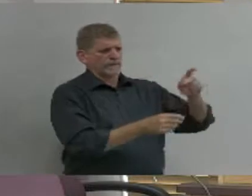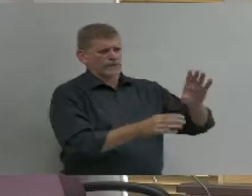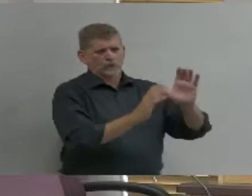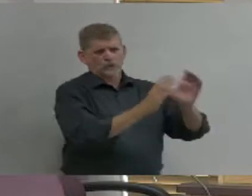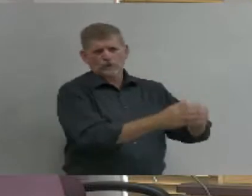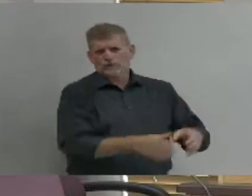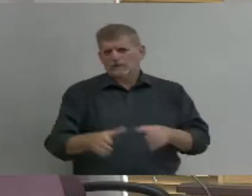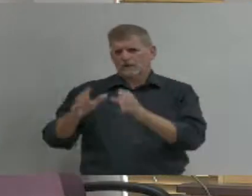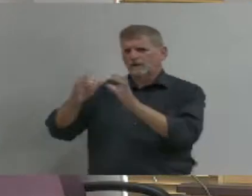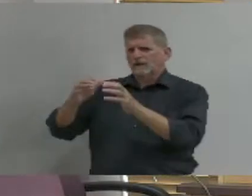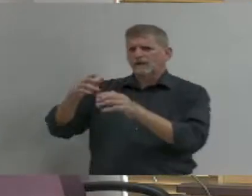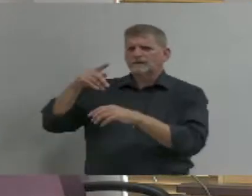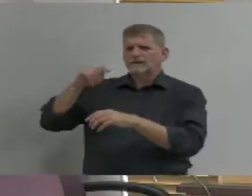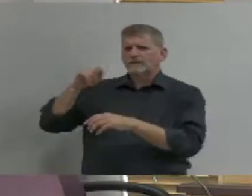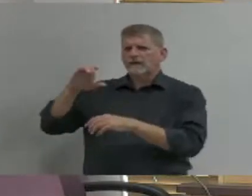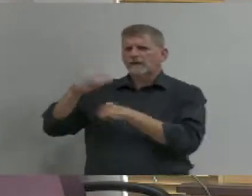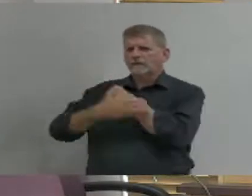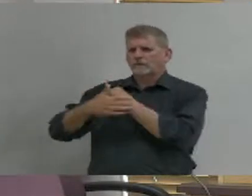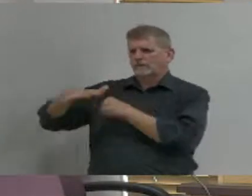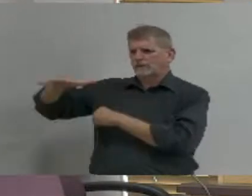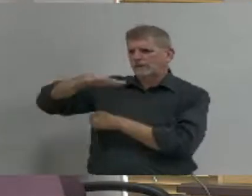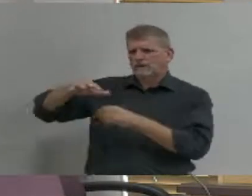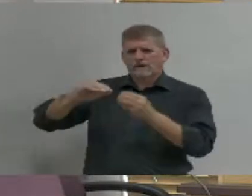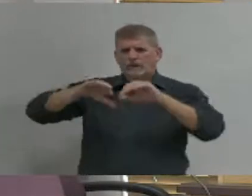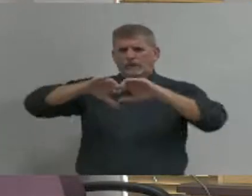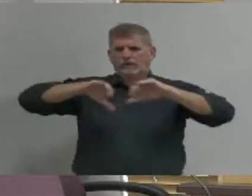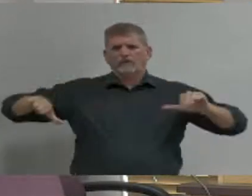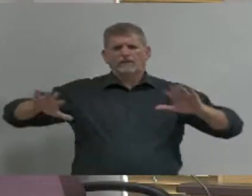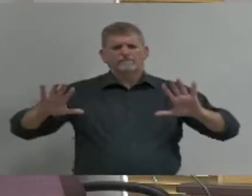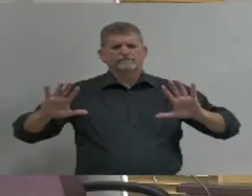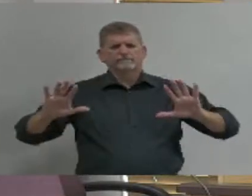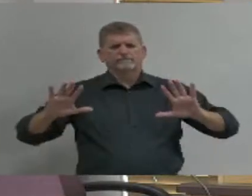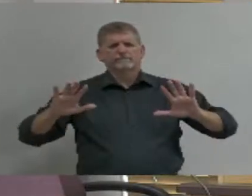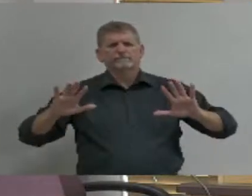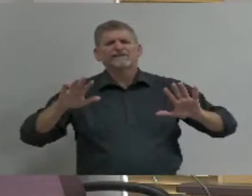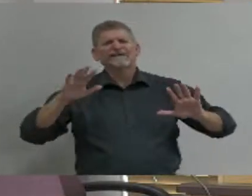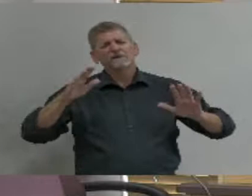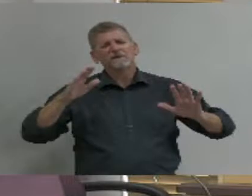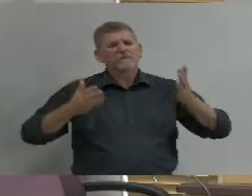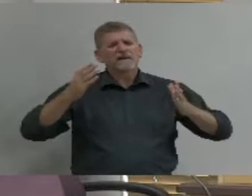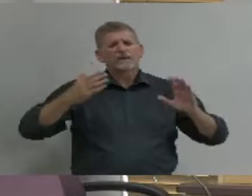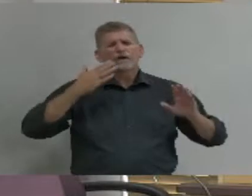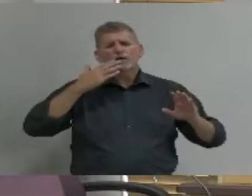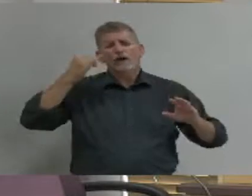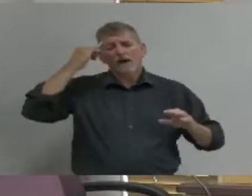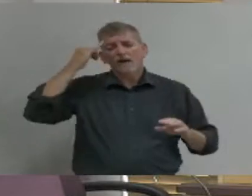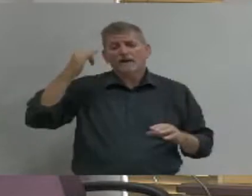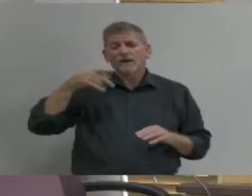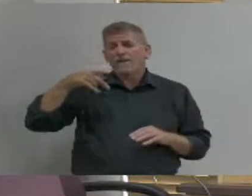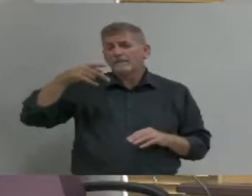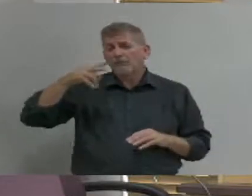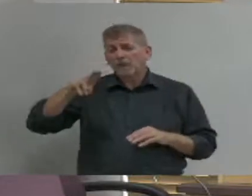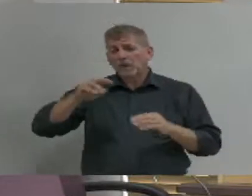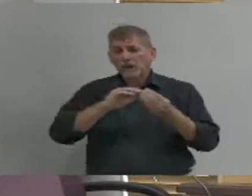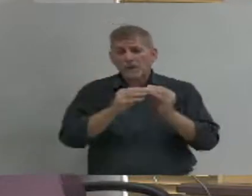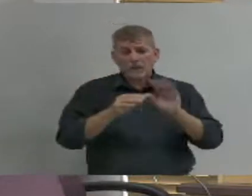the idea of breaking those out, because if those Purdue numbers go up and our community numbers do not go up,